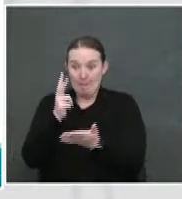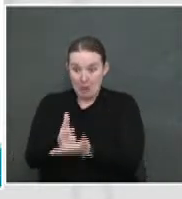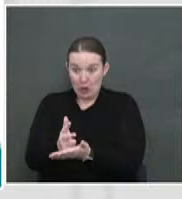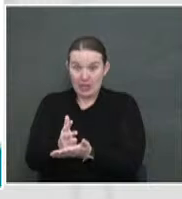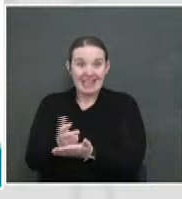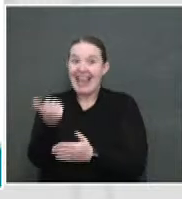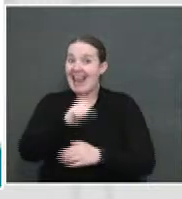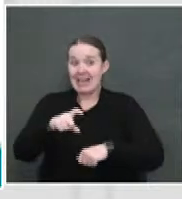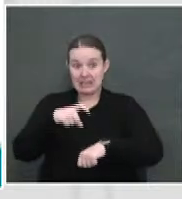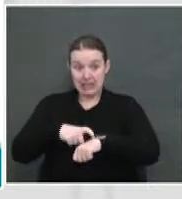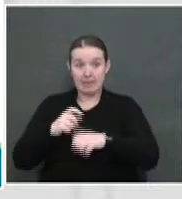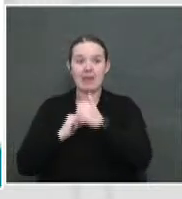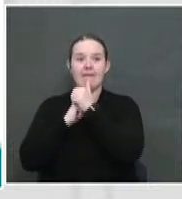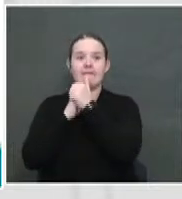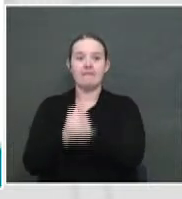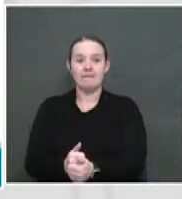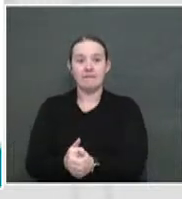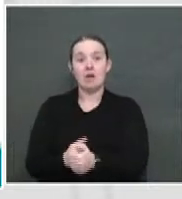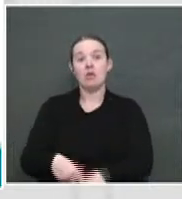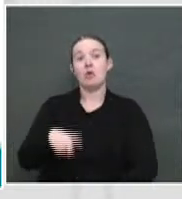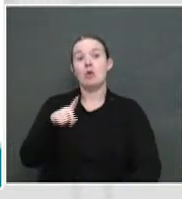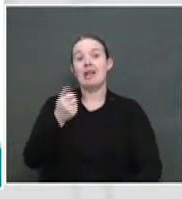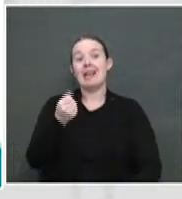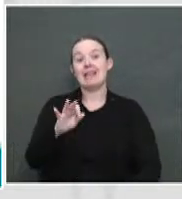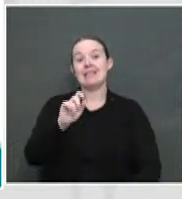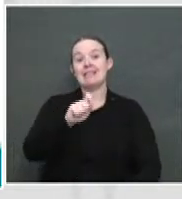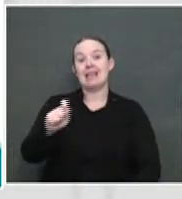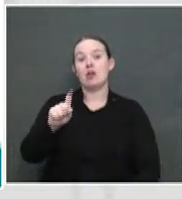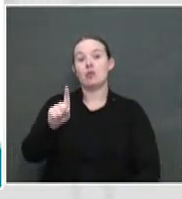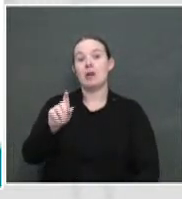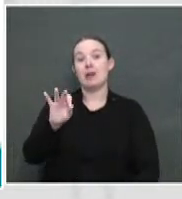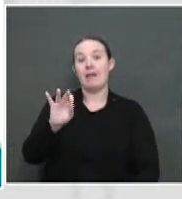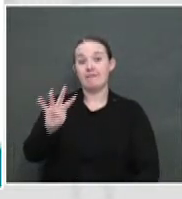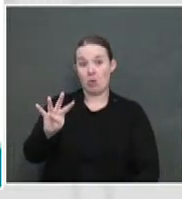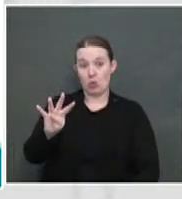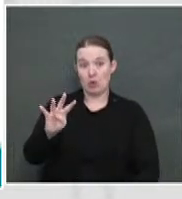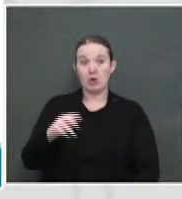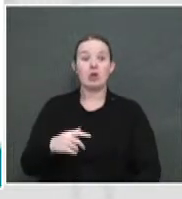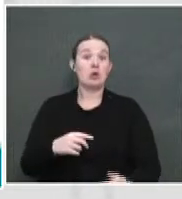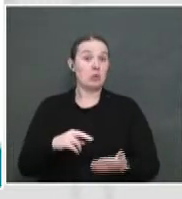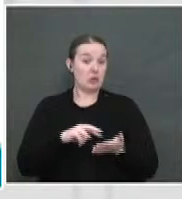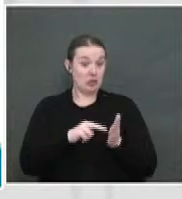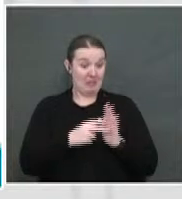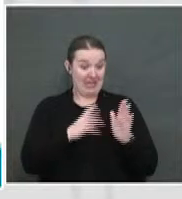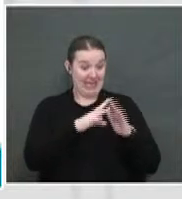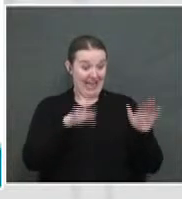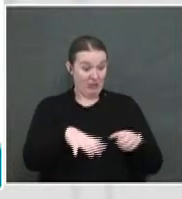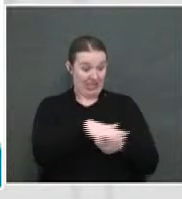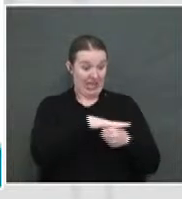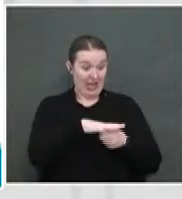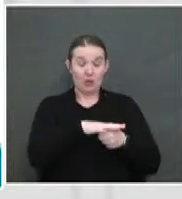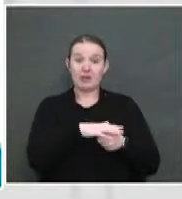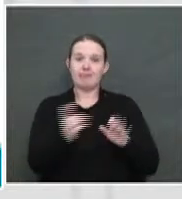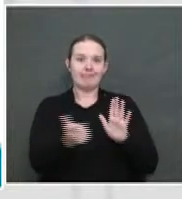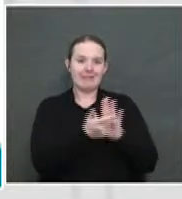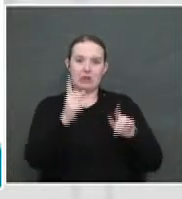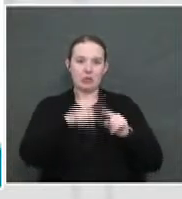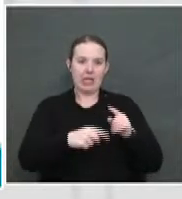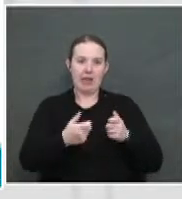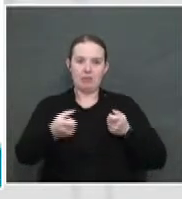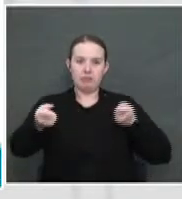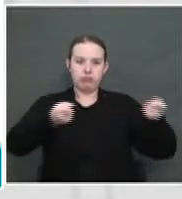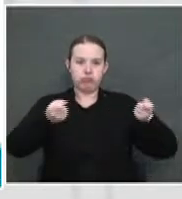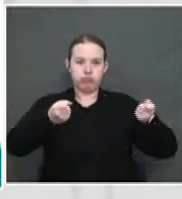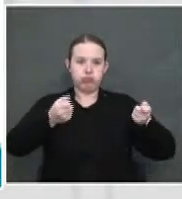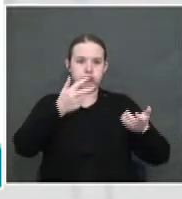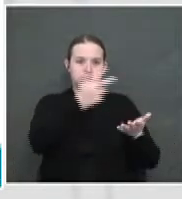that align with Section 19-194, which prohibit oversized vehicle parking in residential areas. Those exceptions would be when they